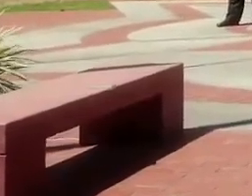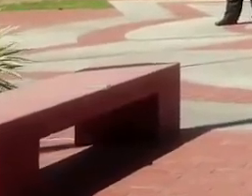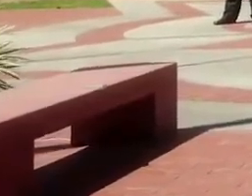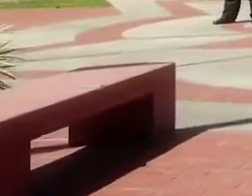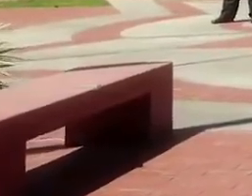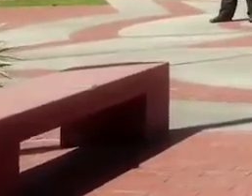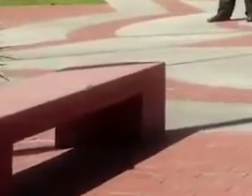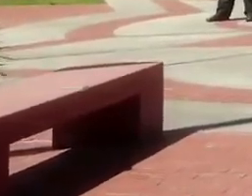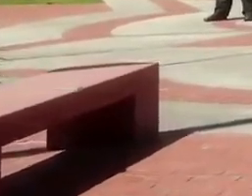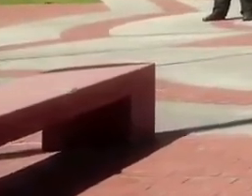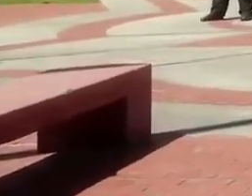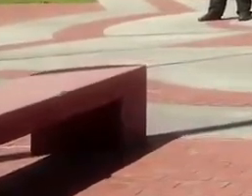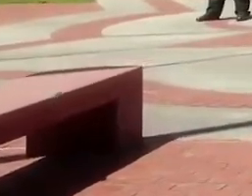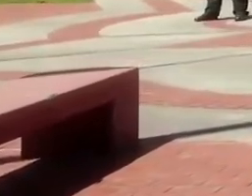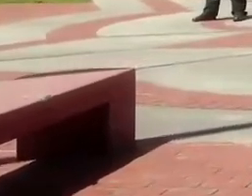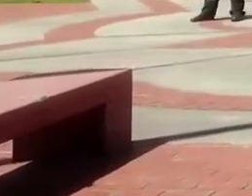on